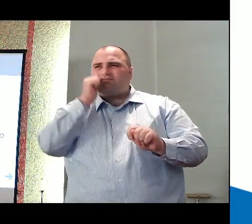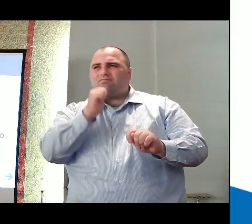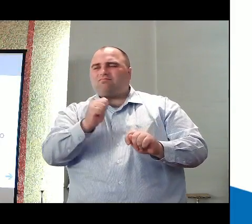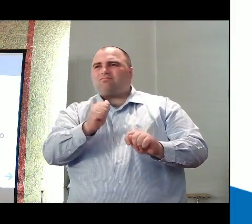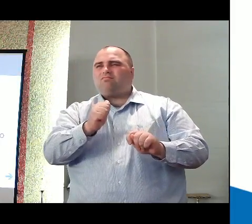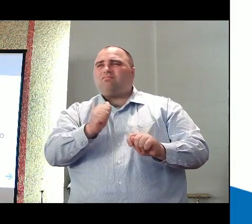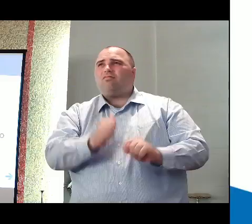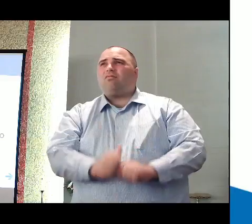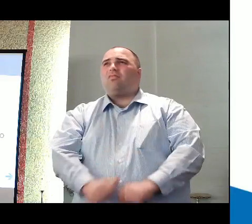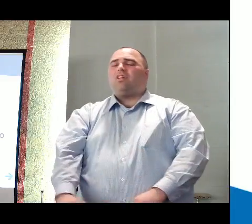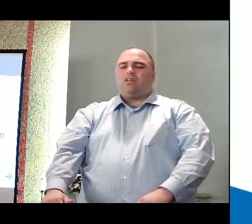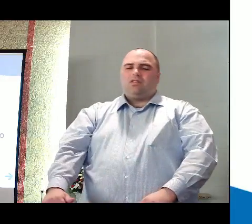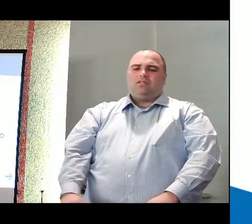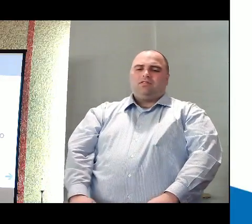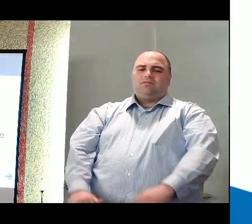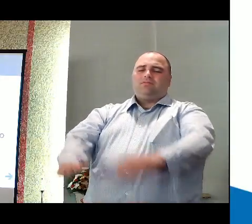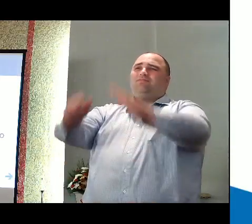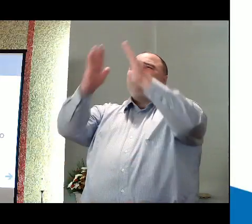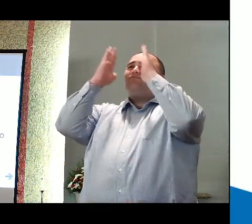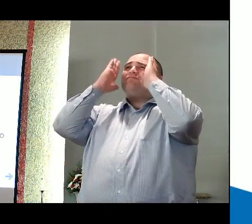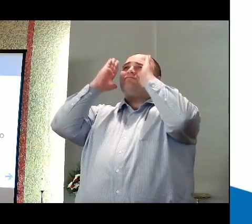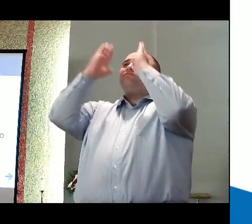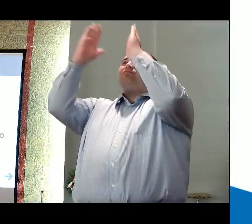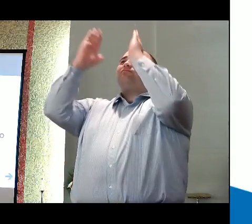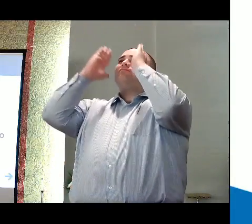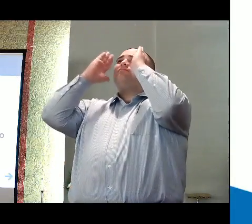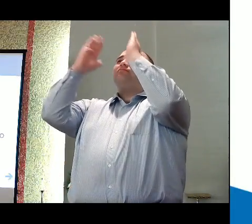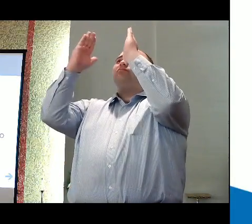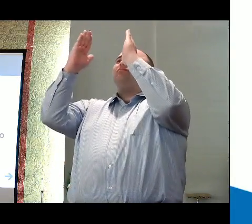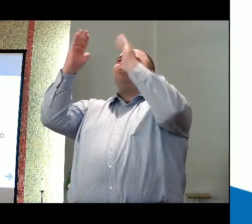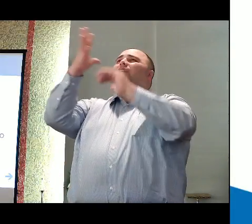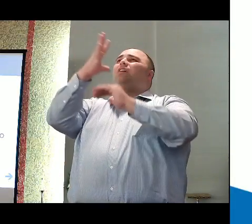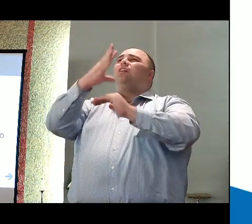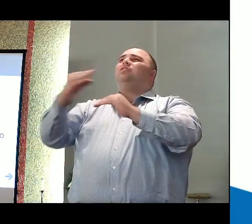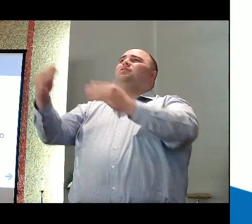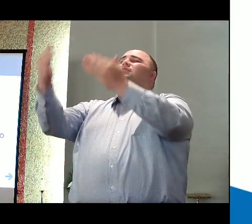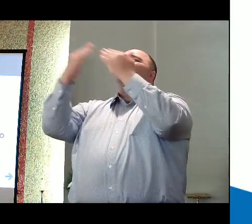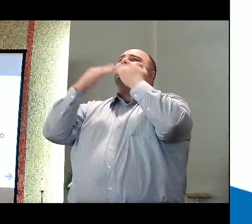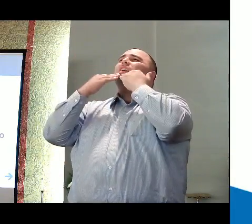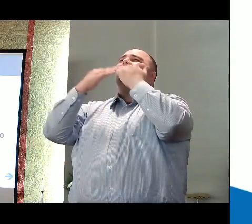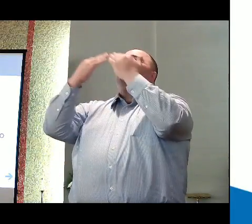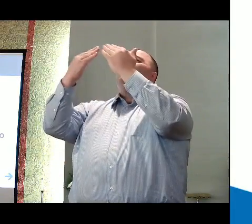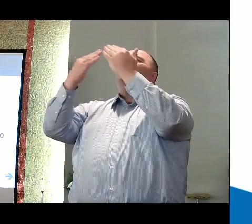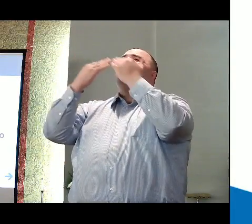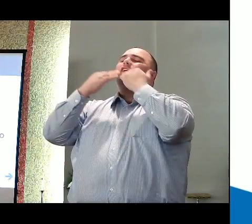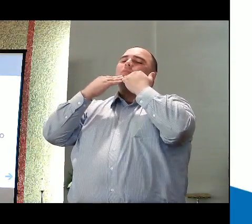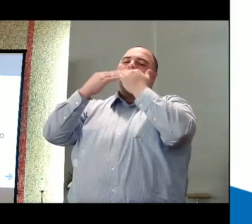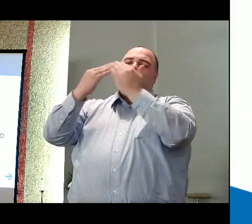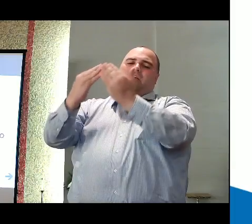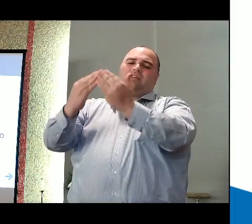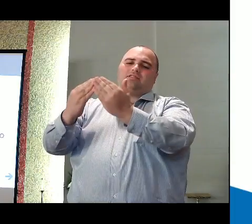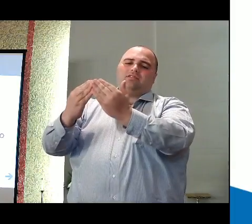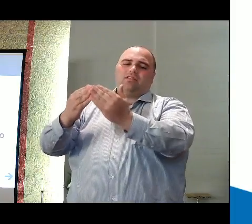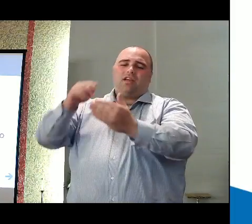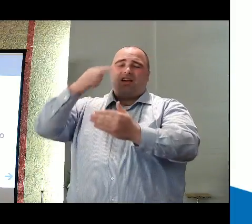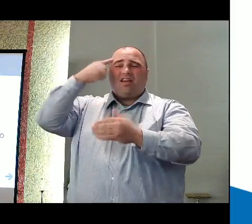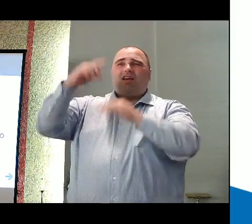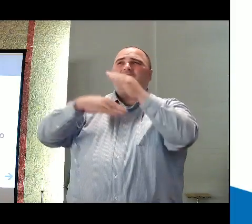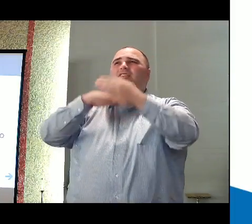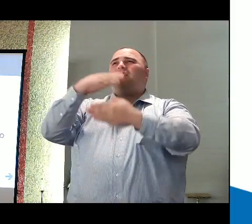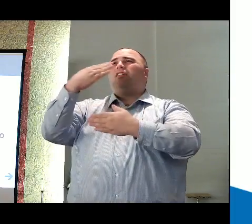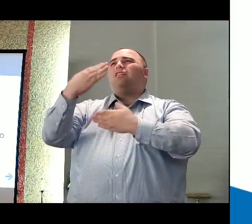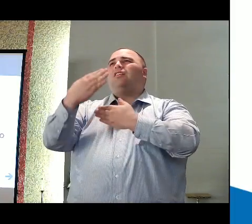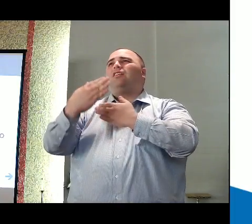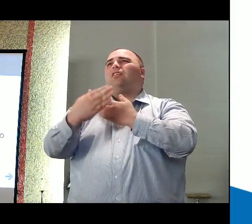but I try every day to see Him and to